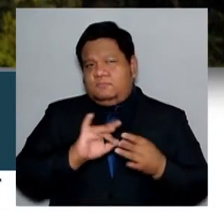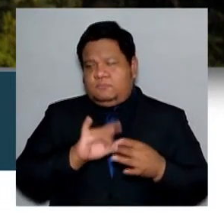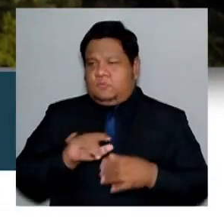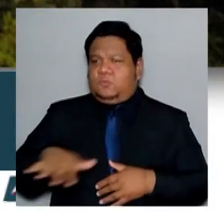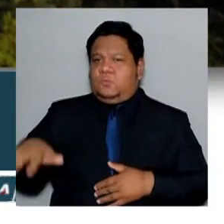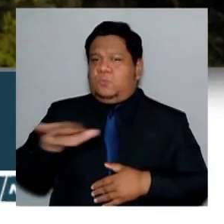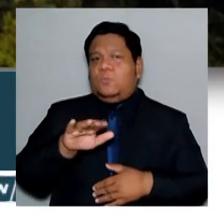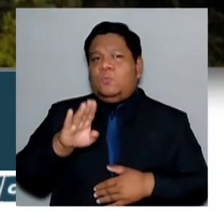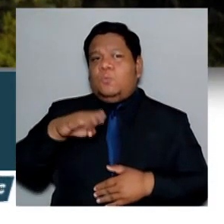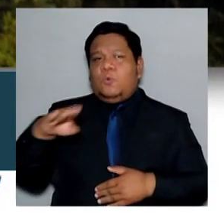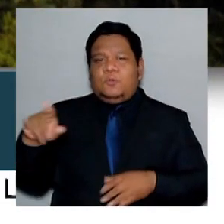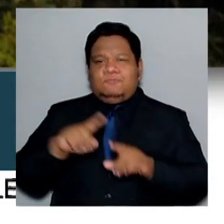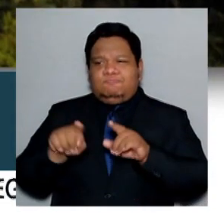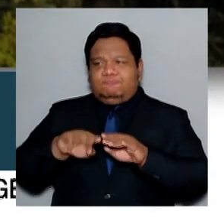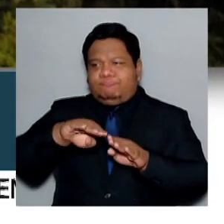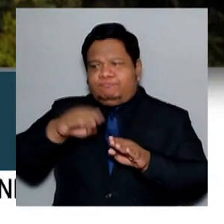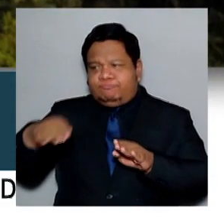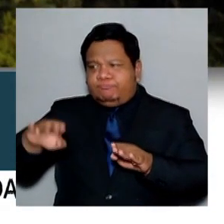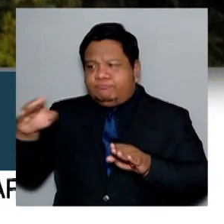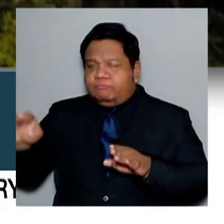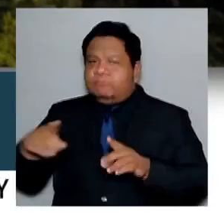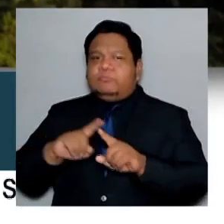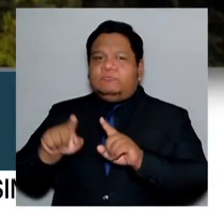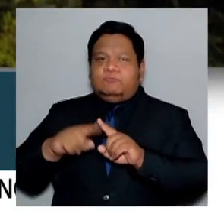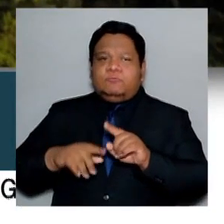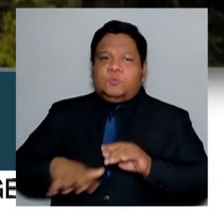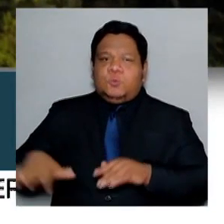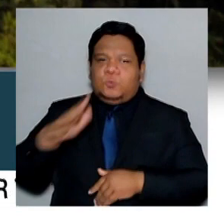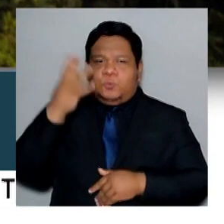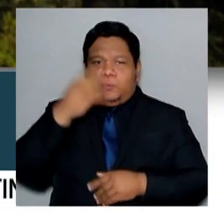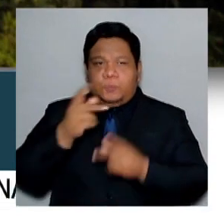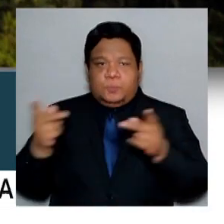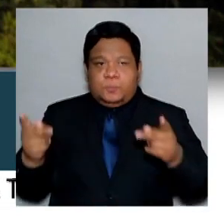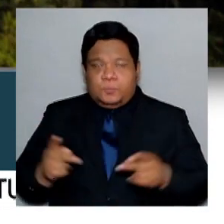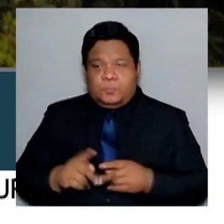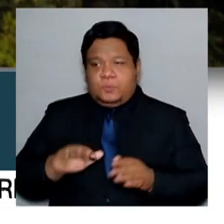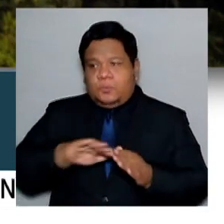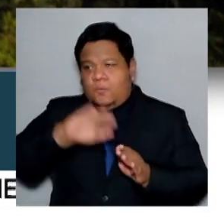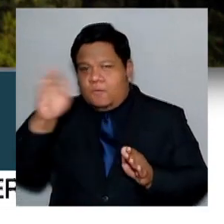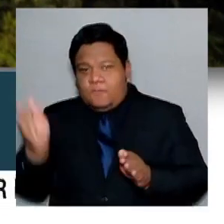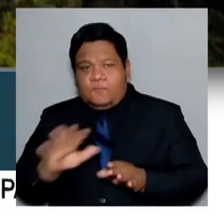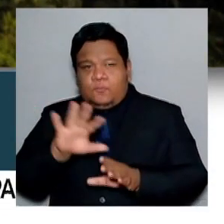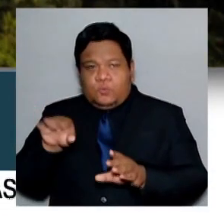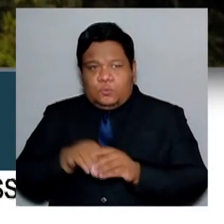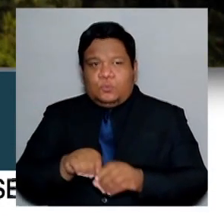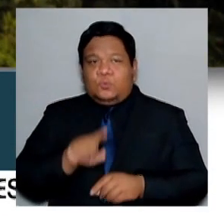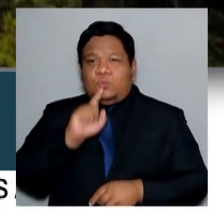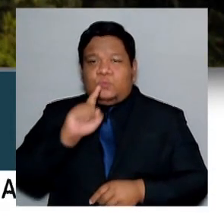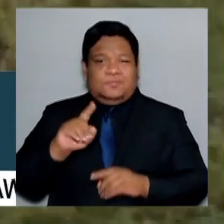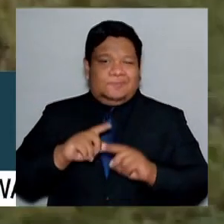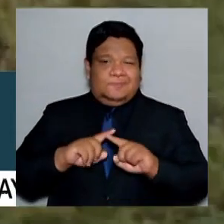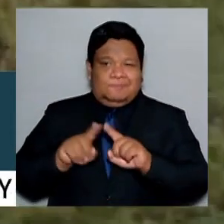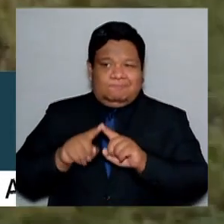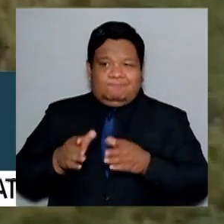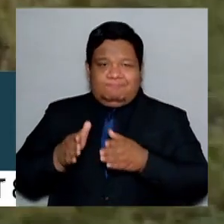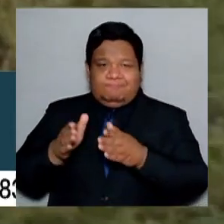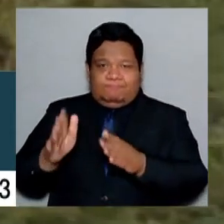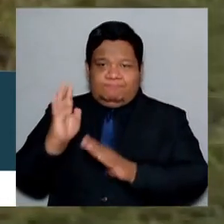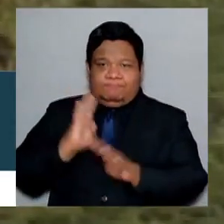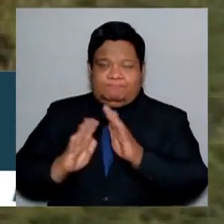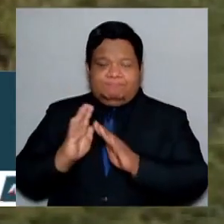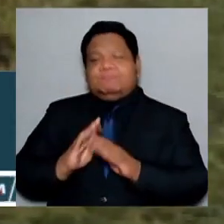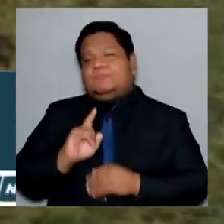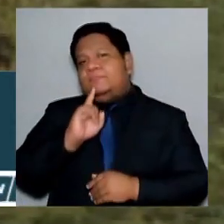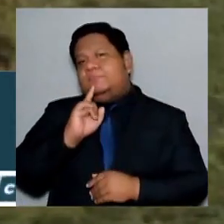landforms and structural features, where it said traces of the island's subterranean past can be found. It also hailed